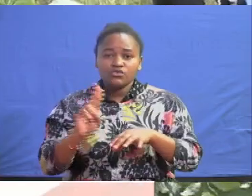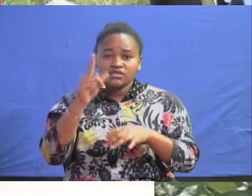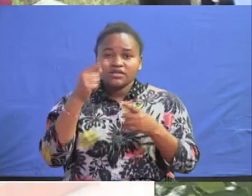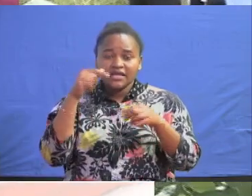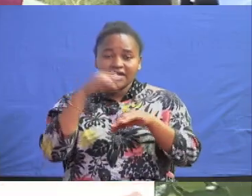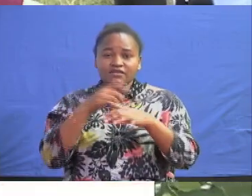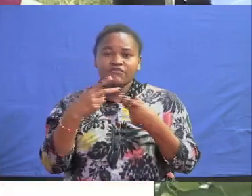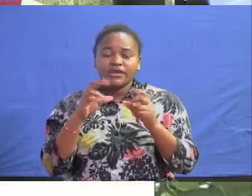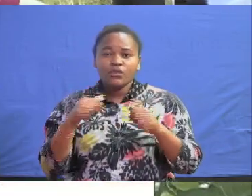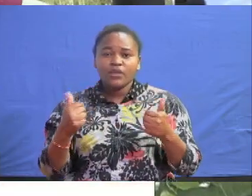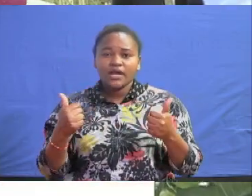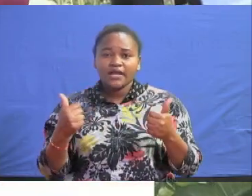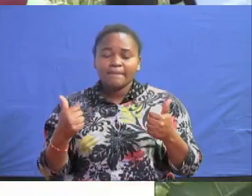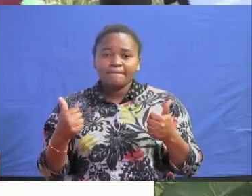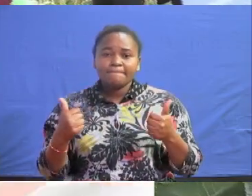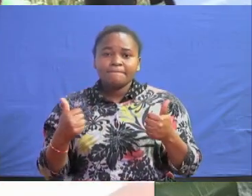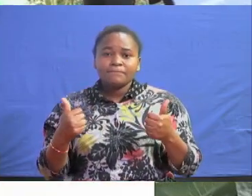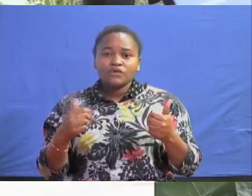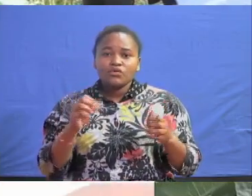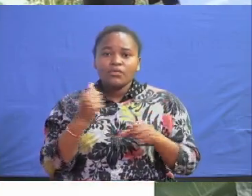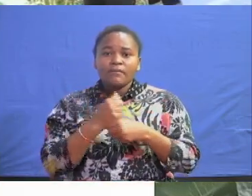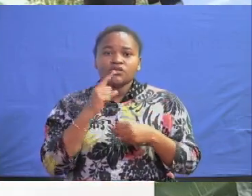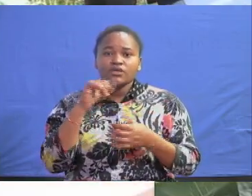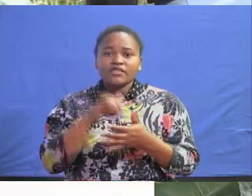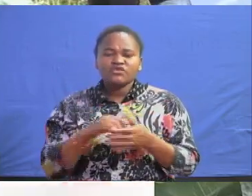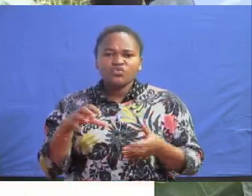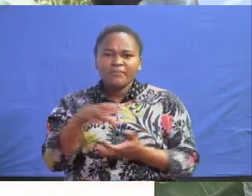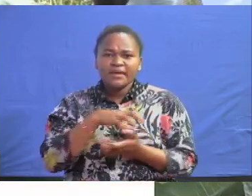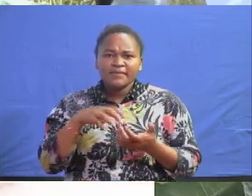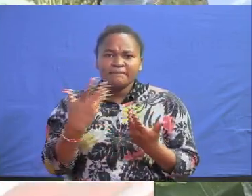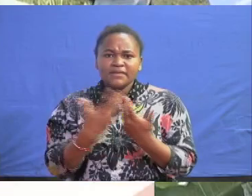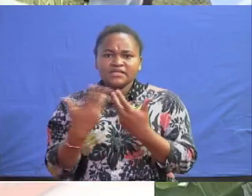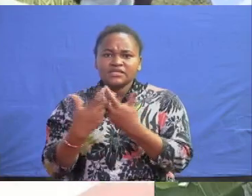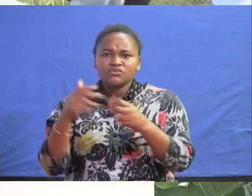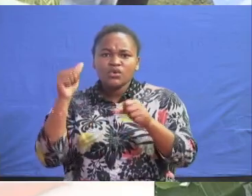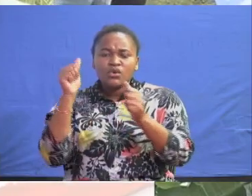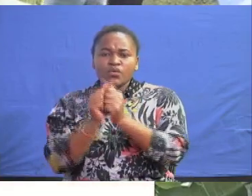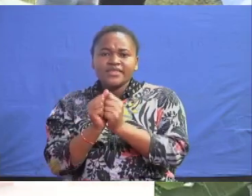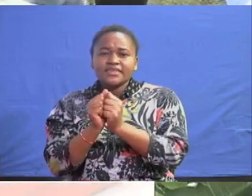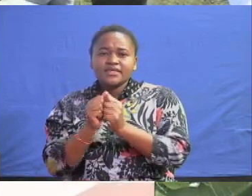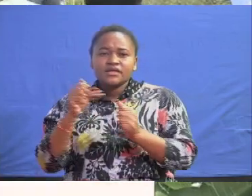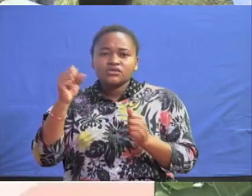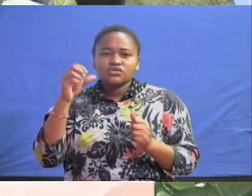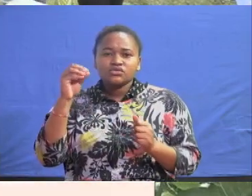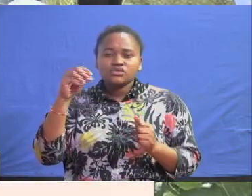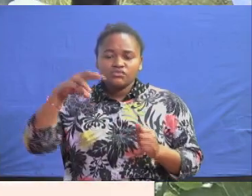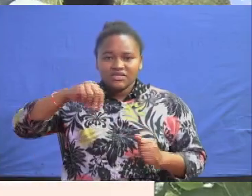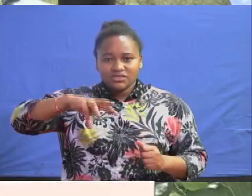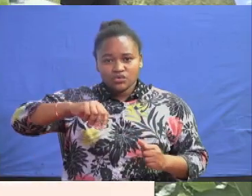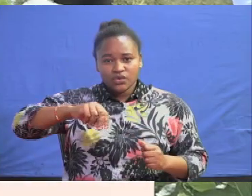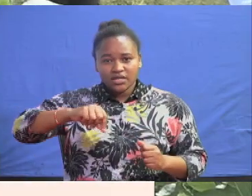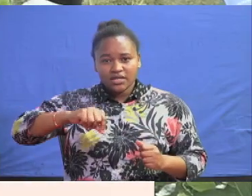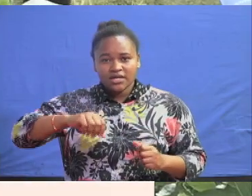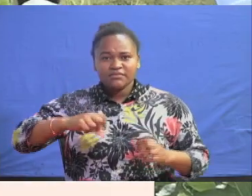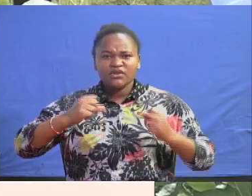well, for it not to be able to kill your plants, you need to make sure that you mix it very well with the soil, so that it may not be the cells, or it